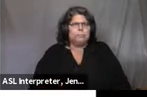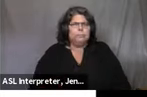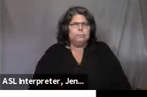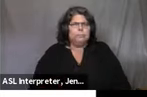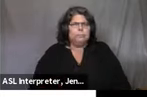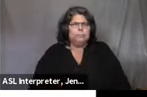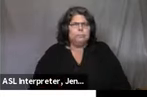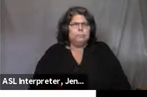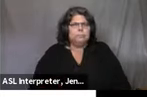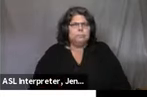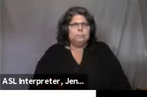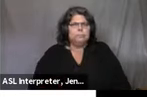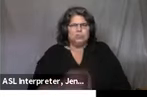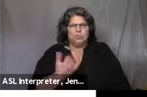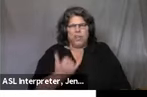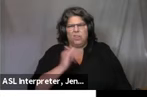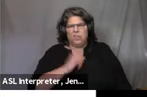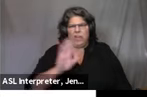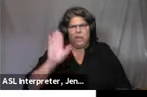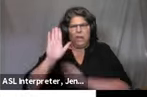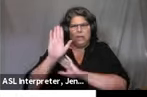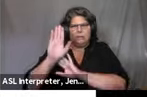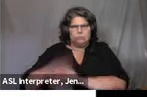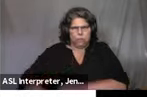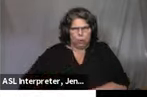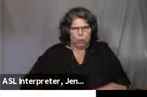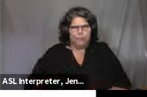Let me lower your hand.